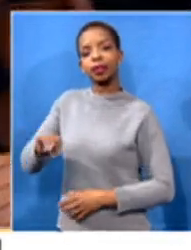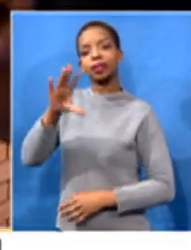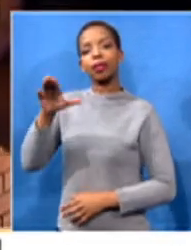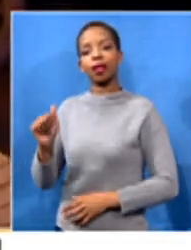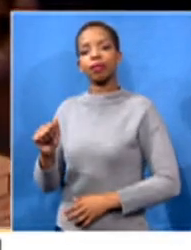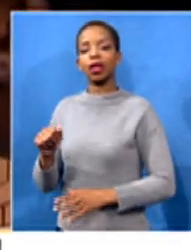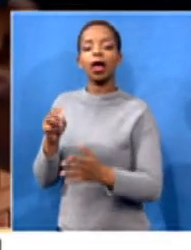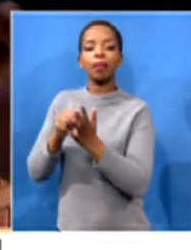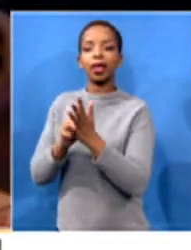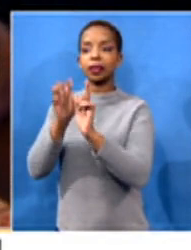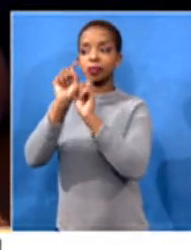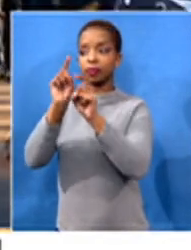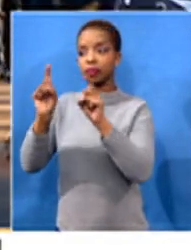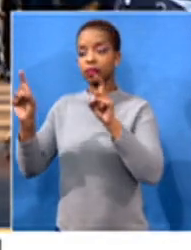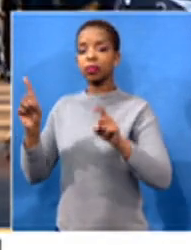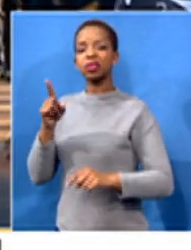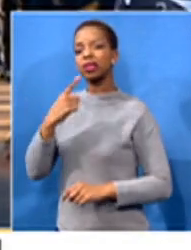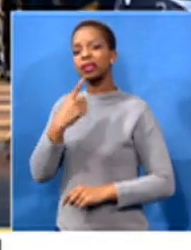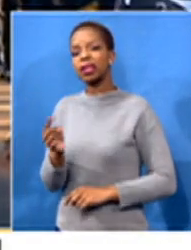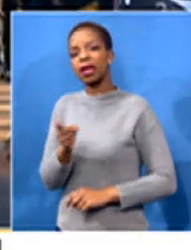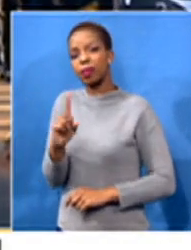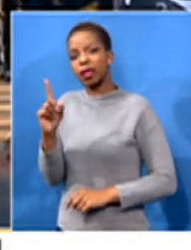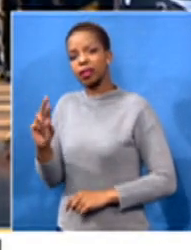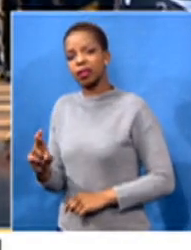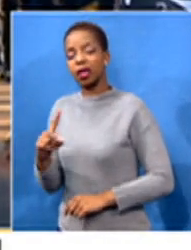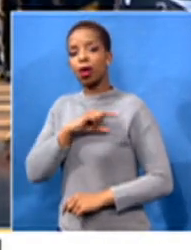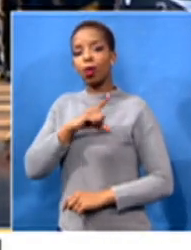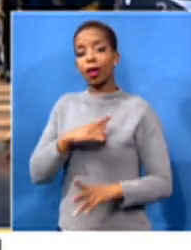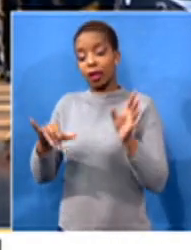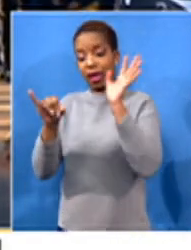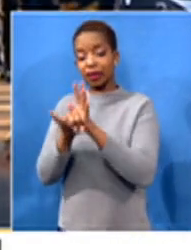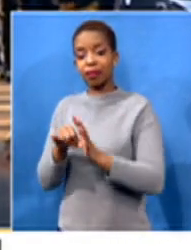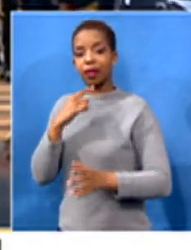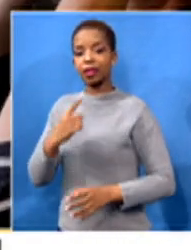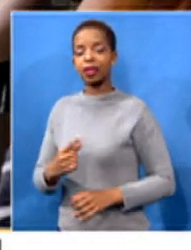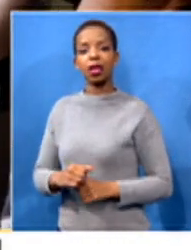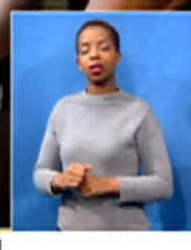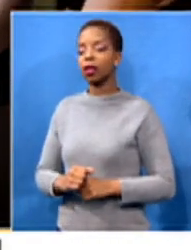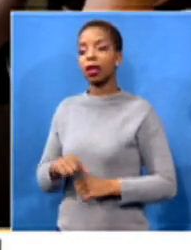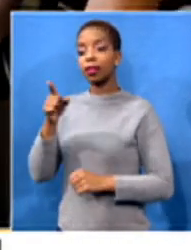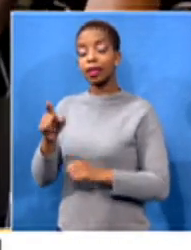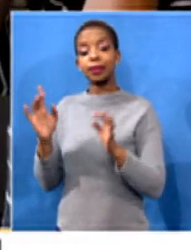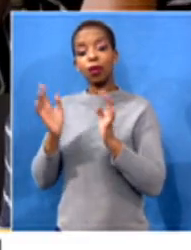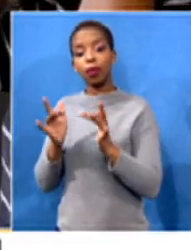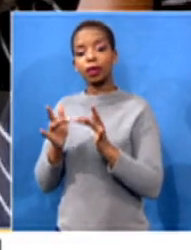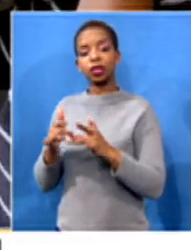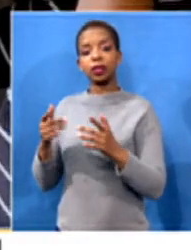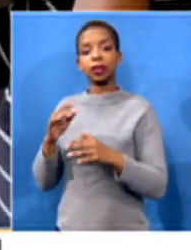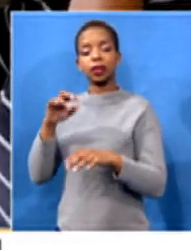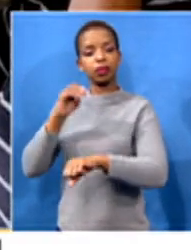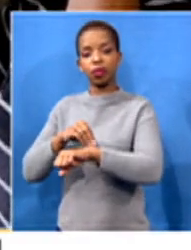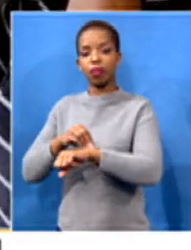Altman, has been identified to be problematic in that connection or disconnect